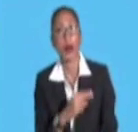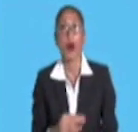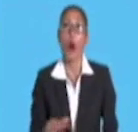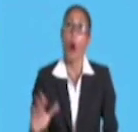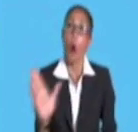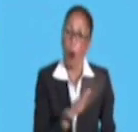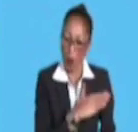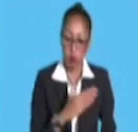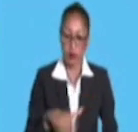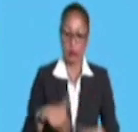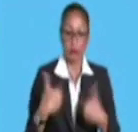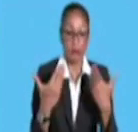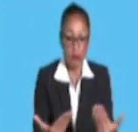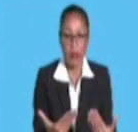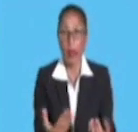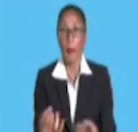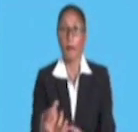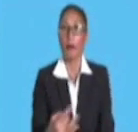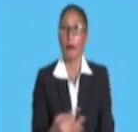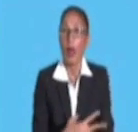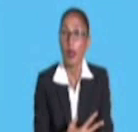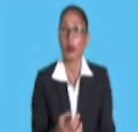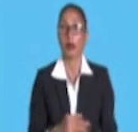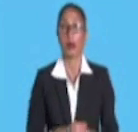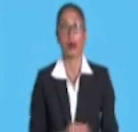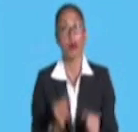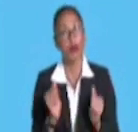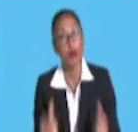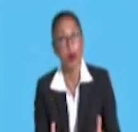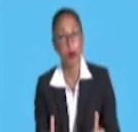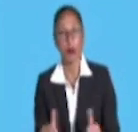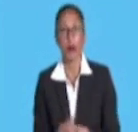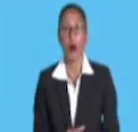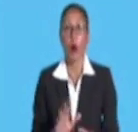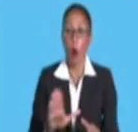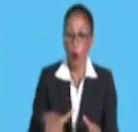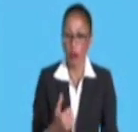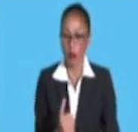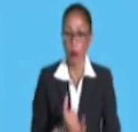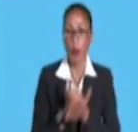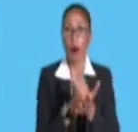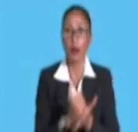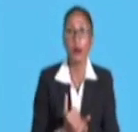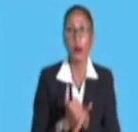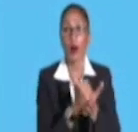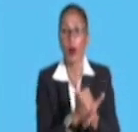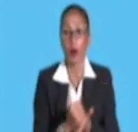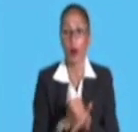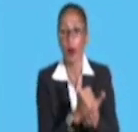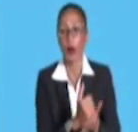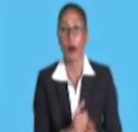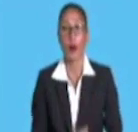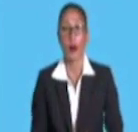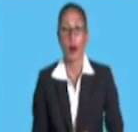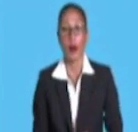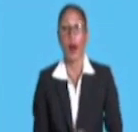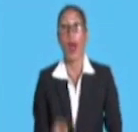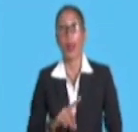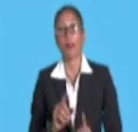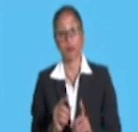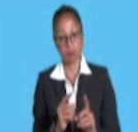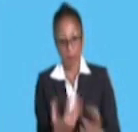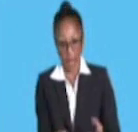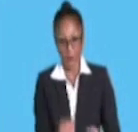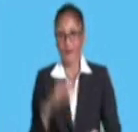all been pillars of strength, together with relatives and friends, for their unwavering support during the campaign period and leading up